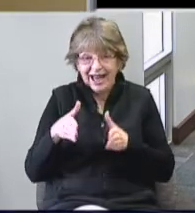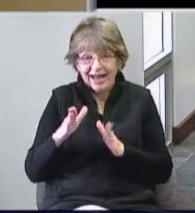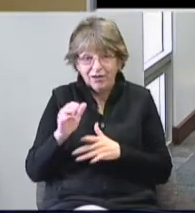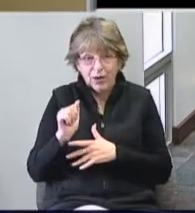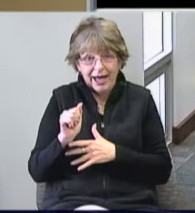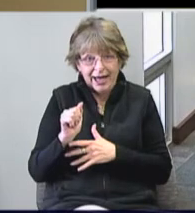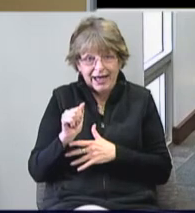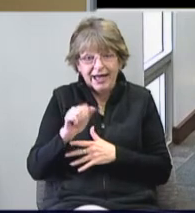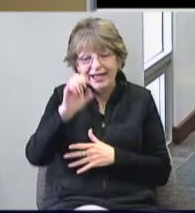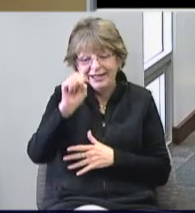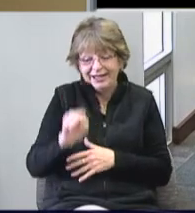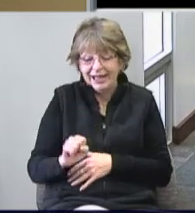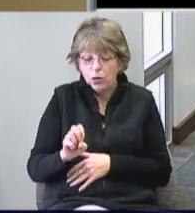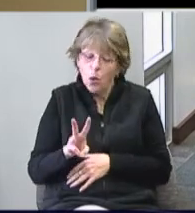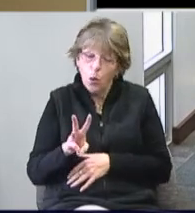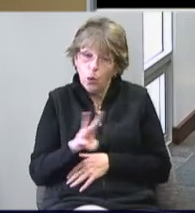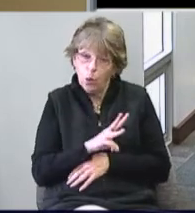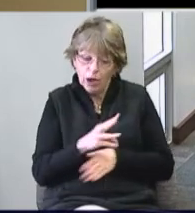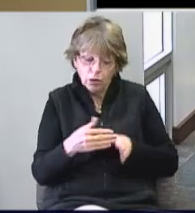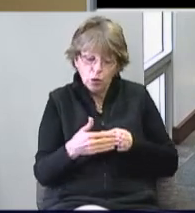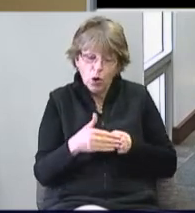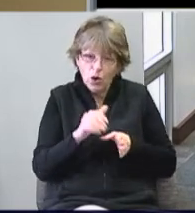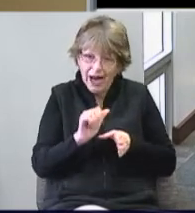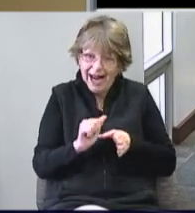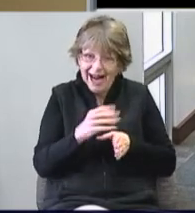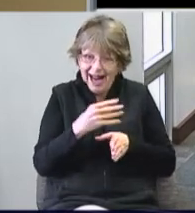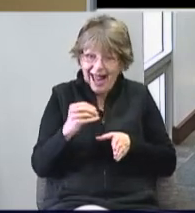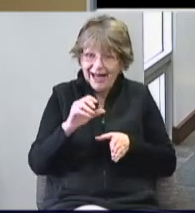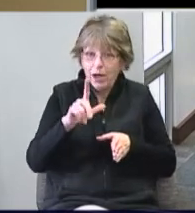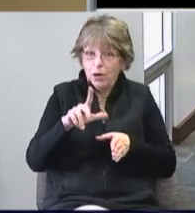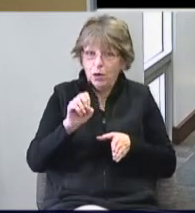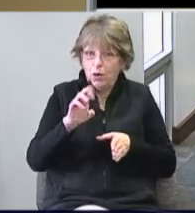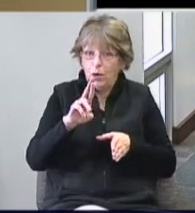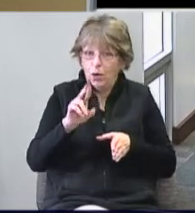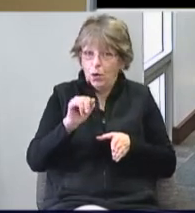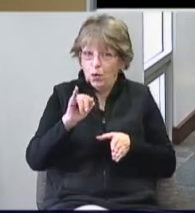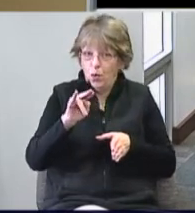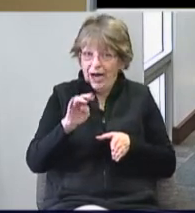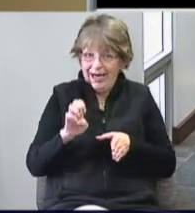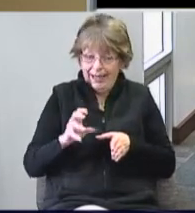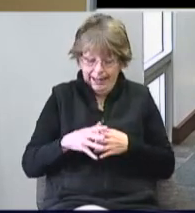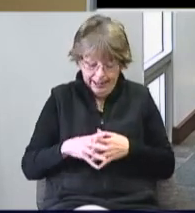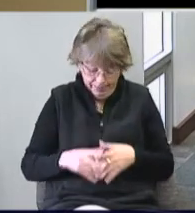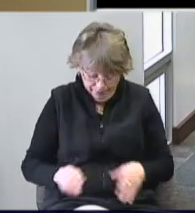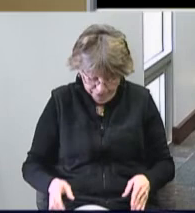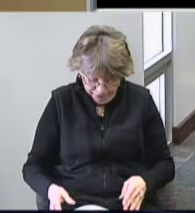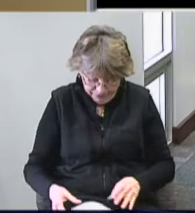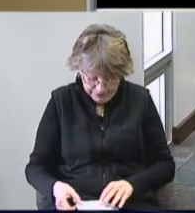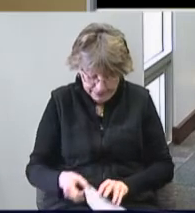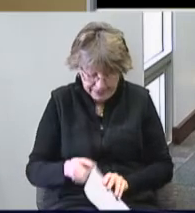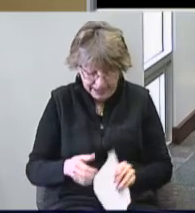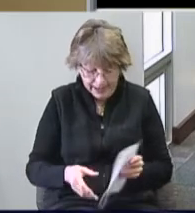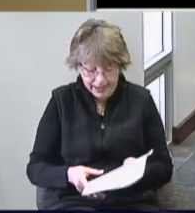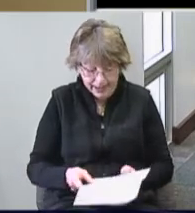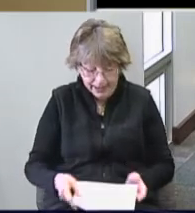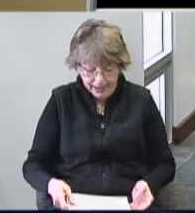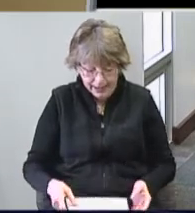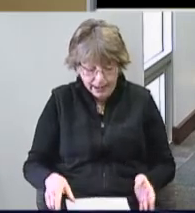the southwest corner of A and Lorraine. And the